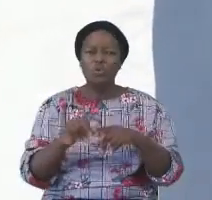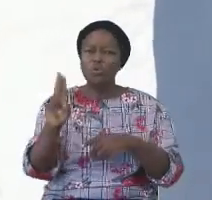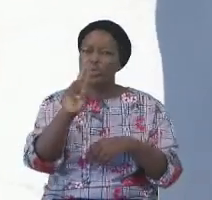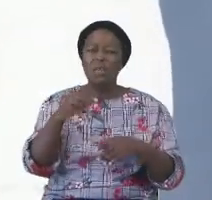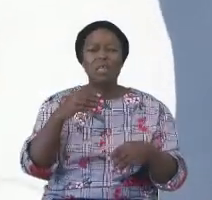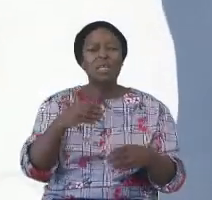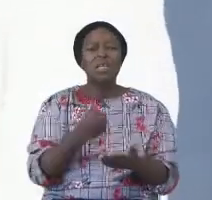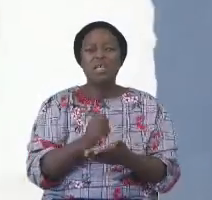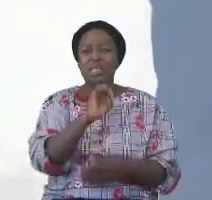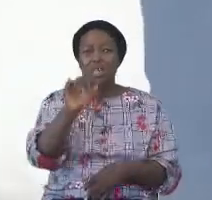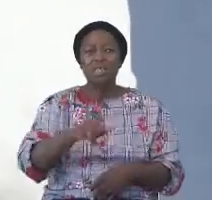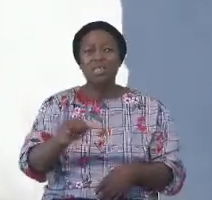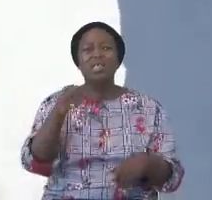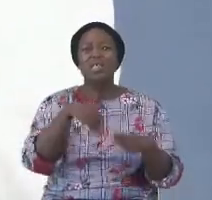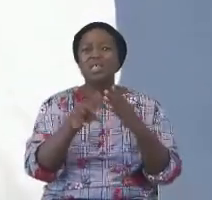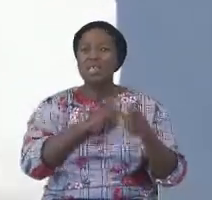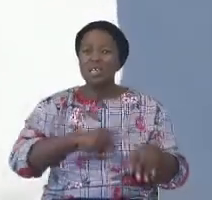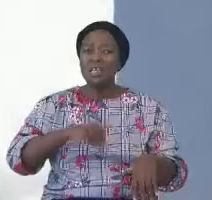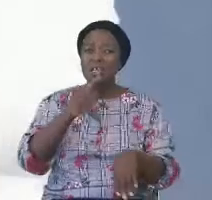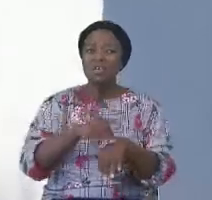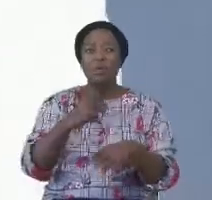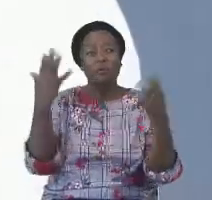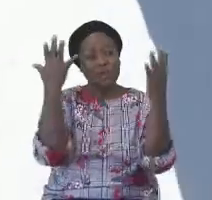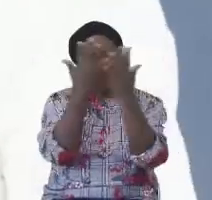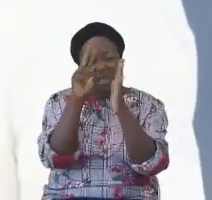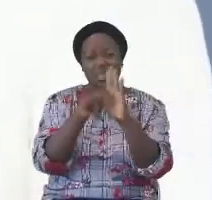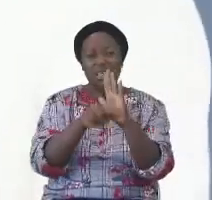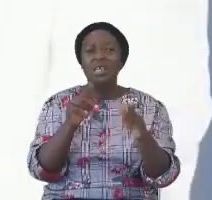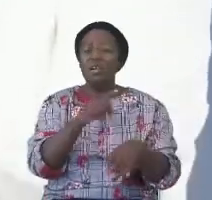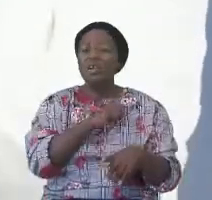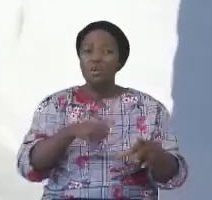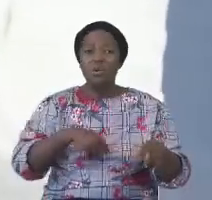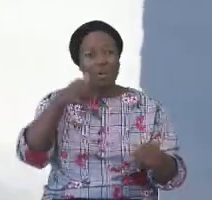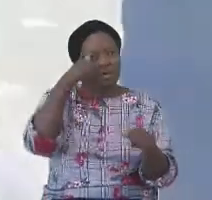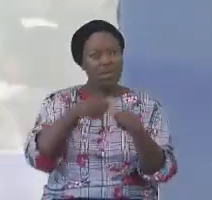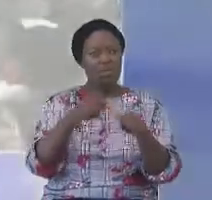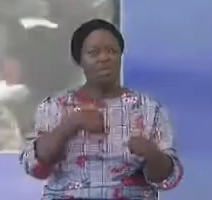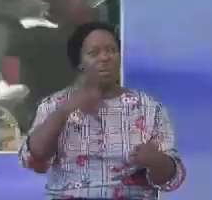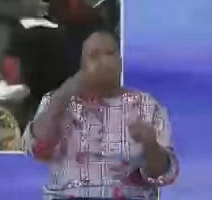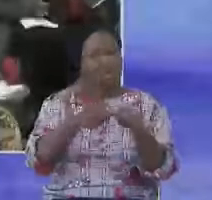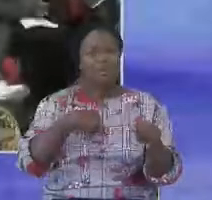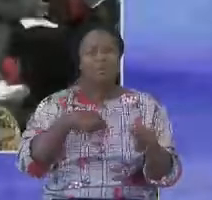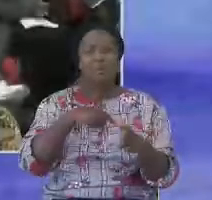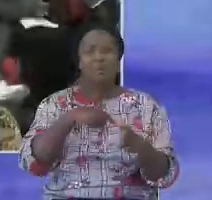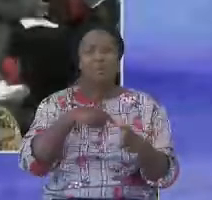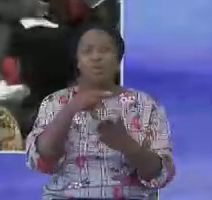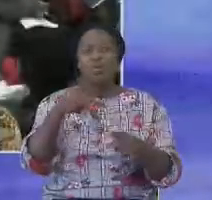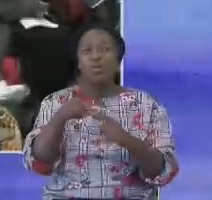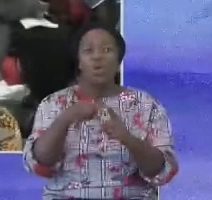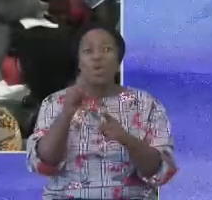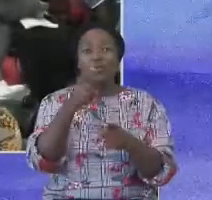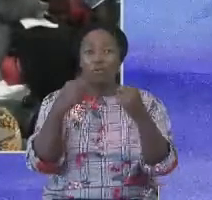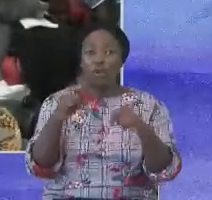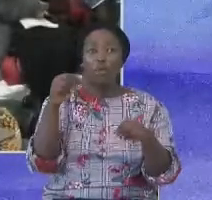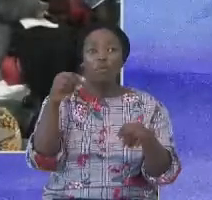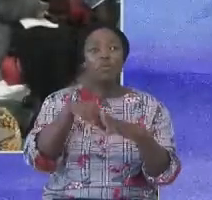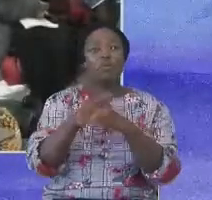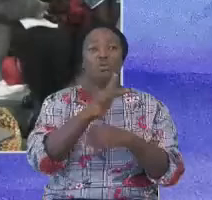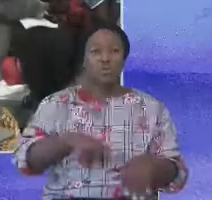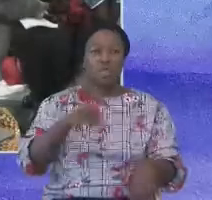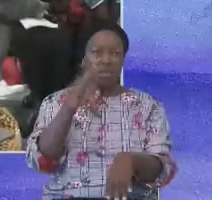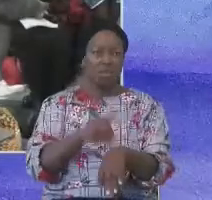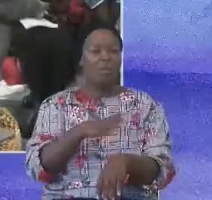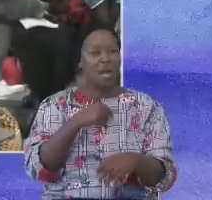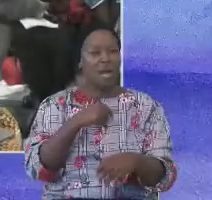satan remember me i don't want to spend eternity in the kingdom of darkness remember me